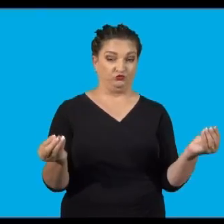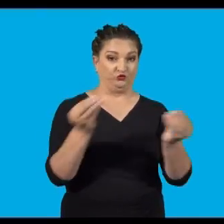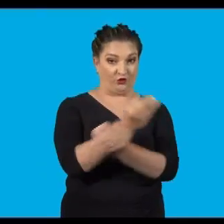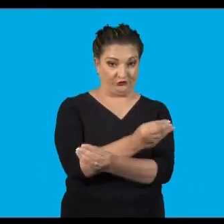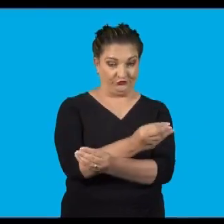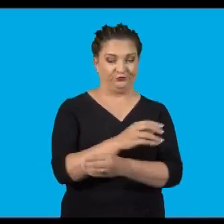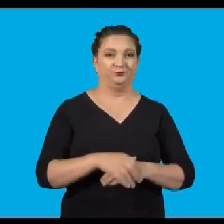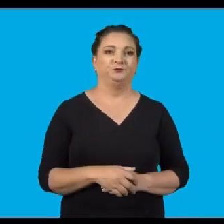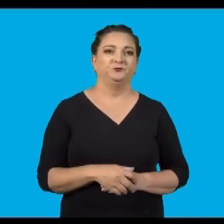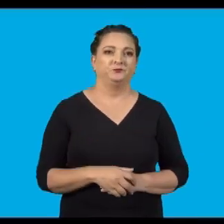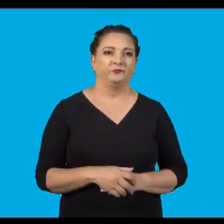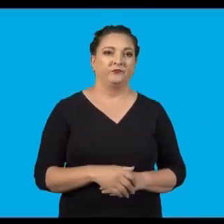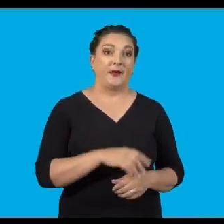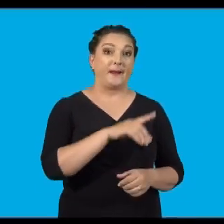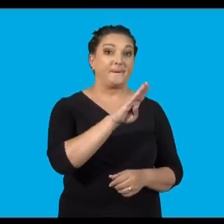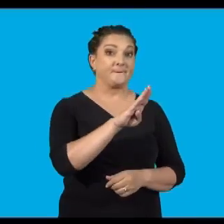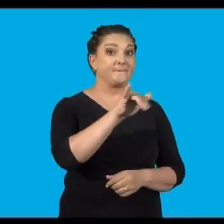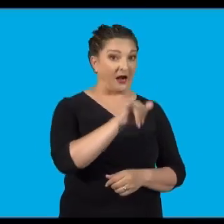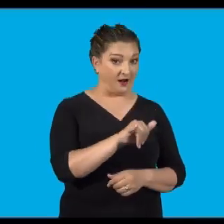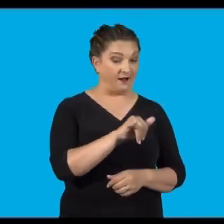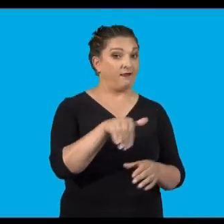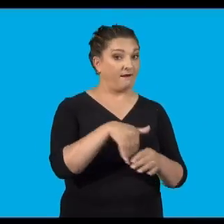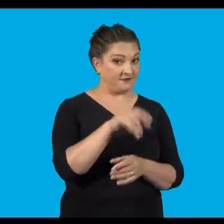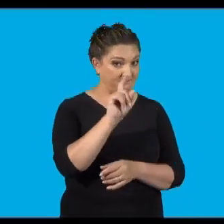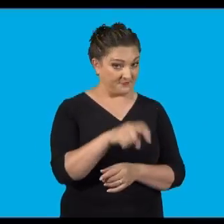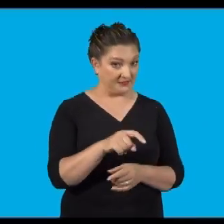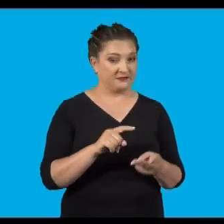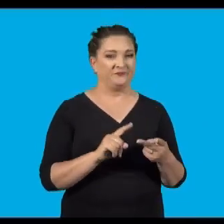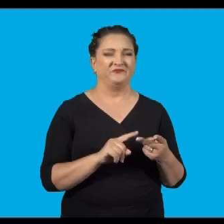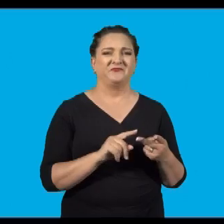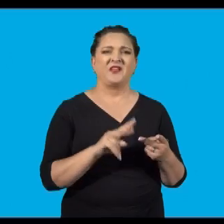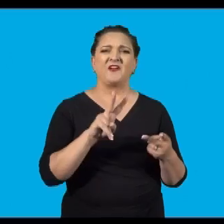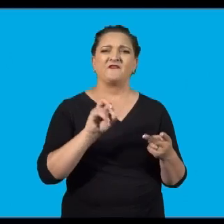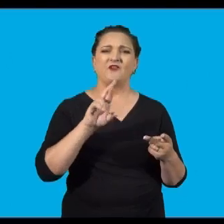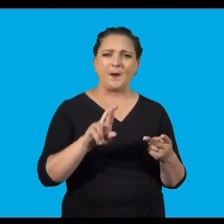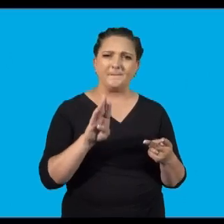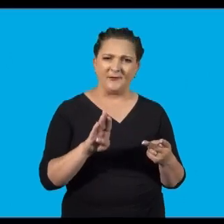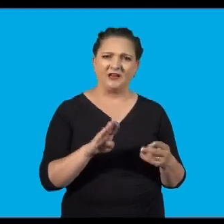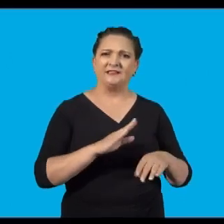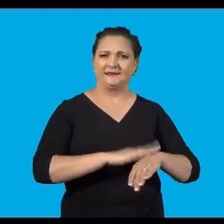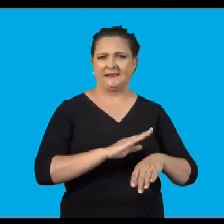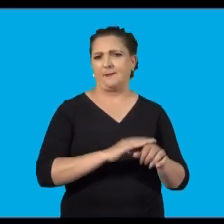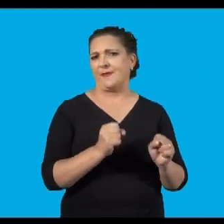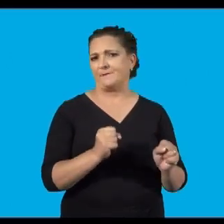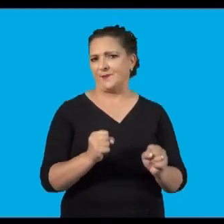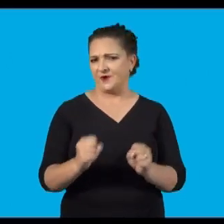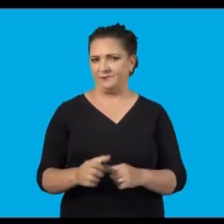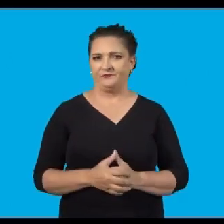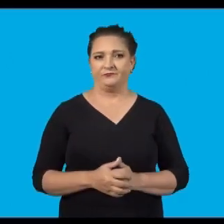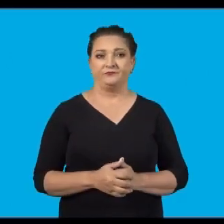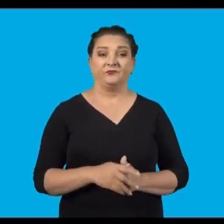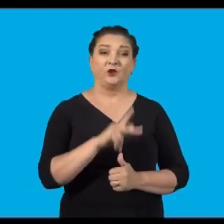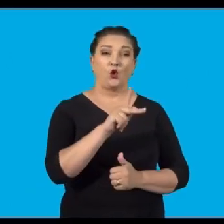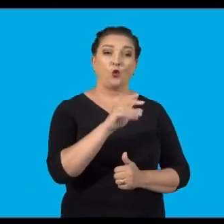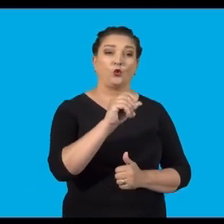You need to have the word by, and also you want to keep the verb tense constant. All right.